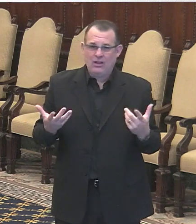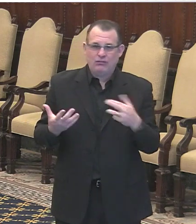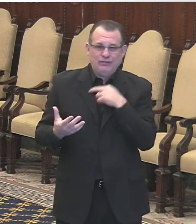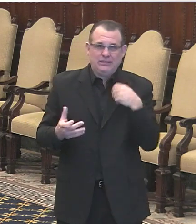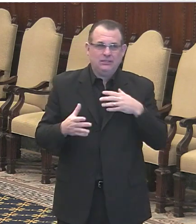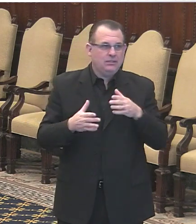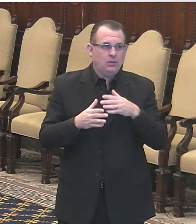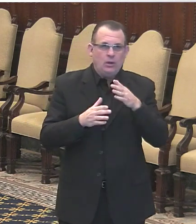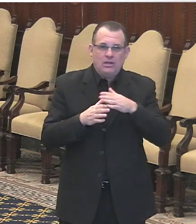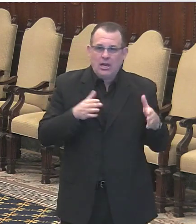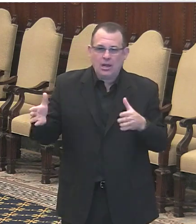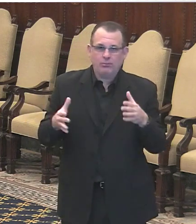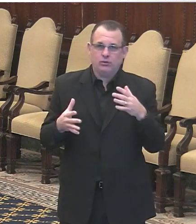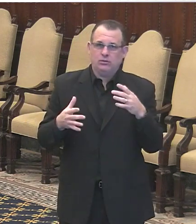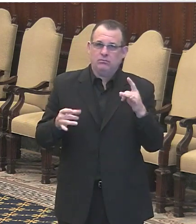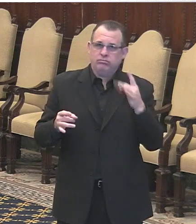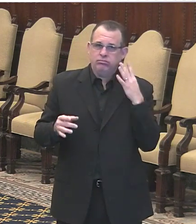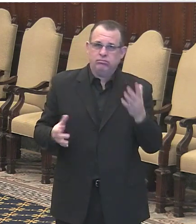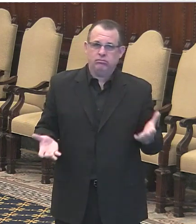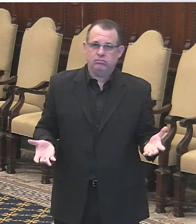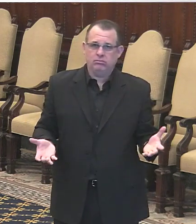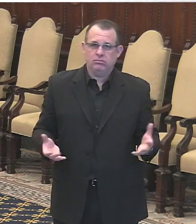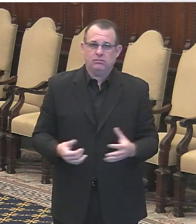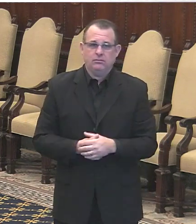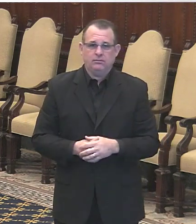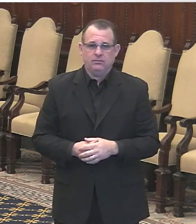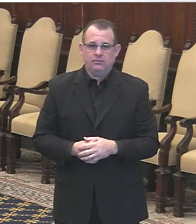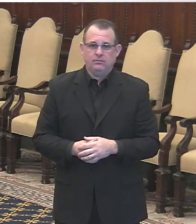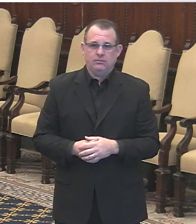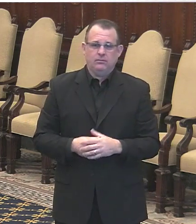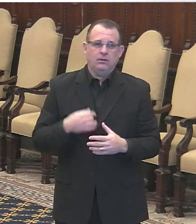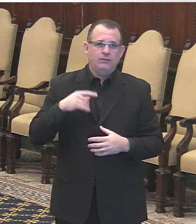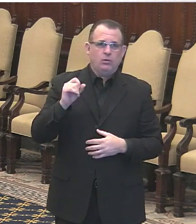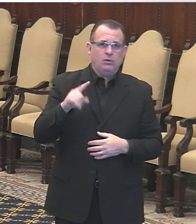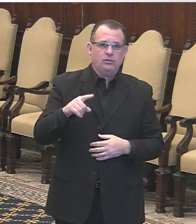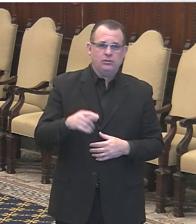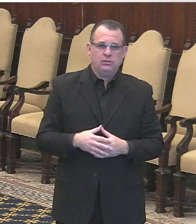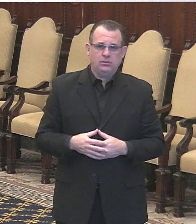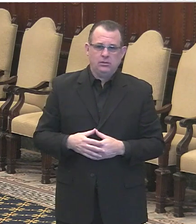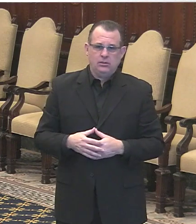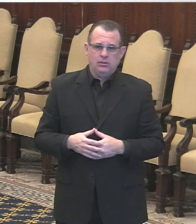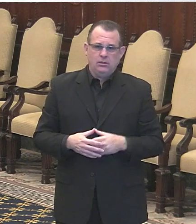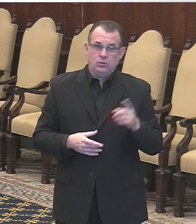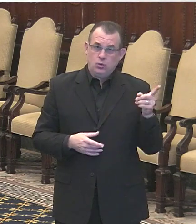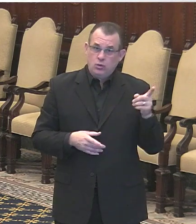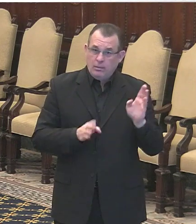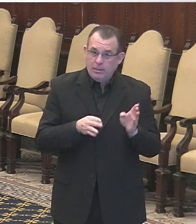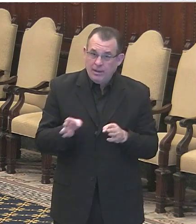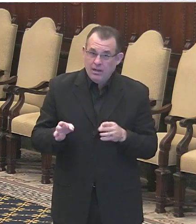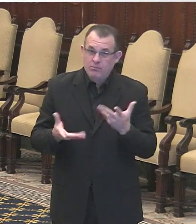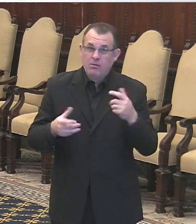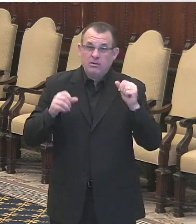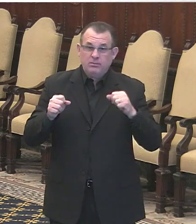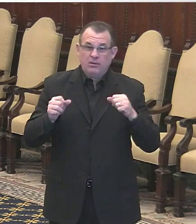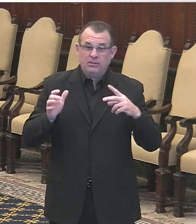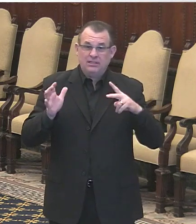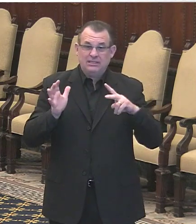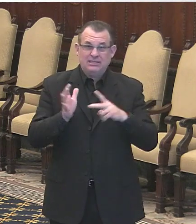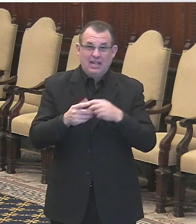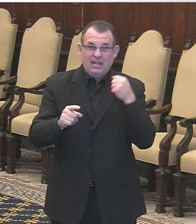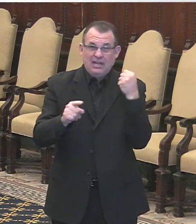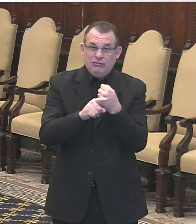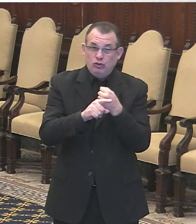members. And are you guys, like I said, are you guys preparing for a potential second surge of this if